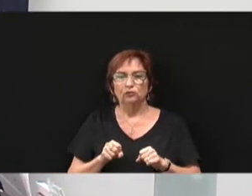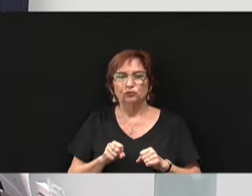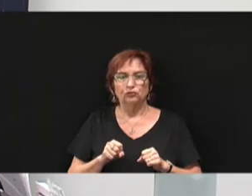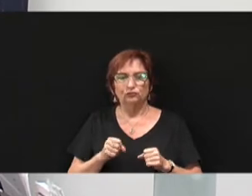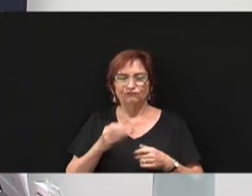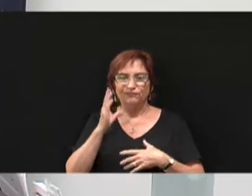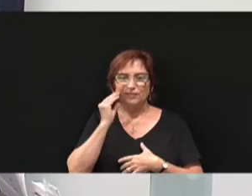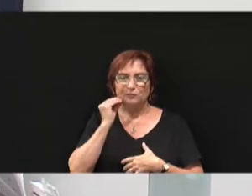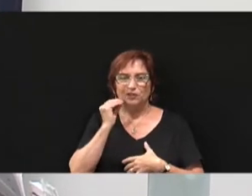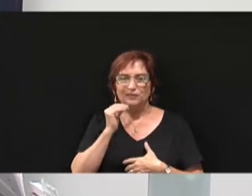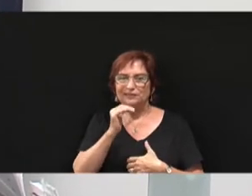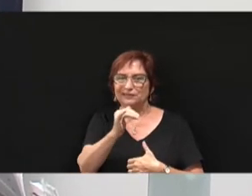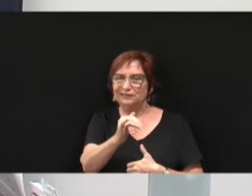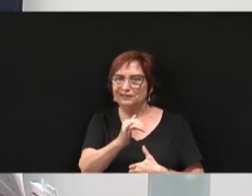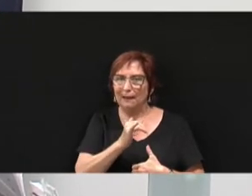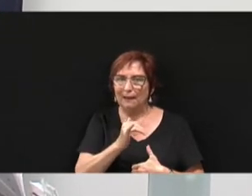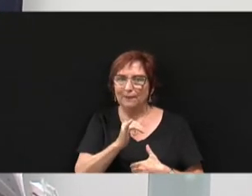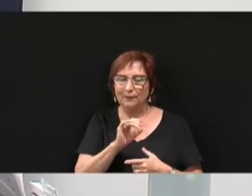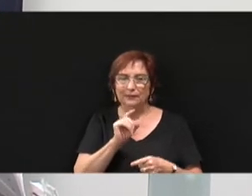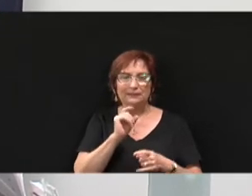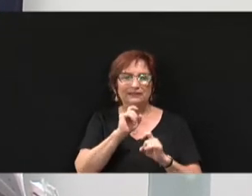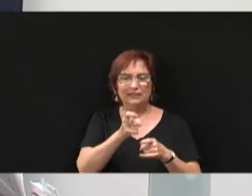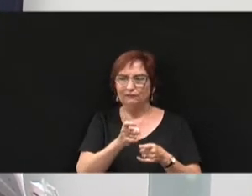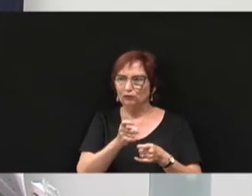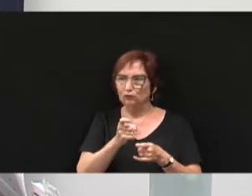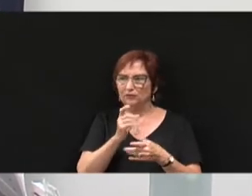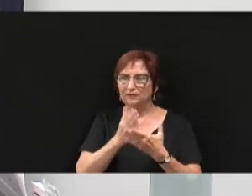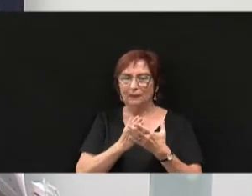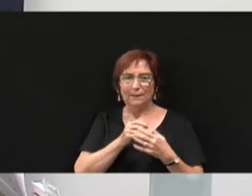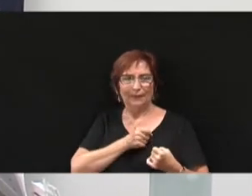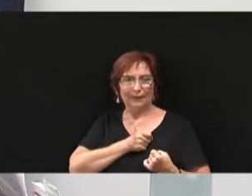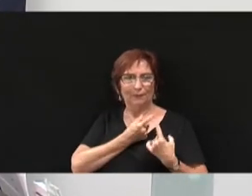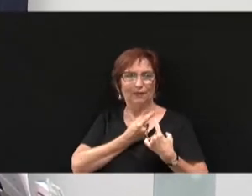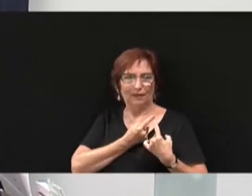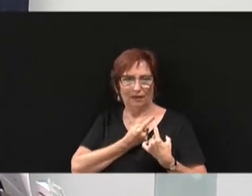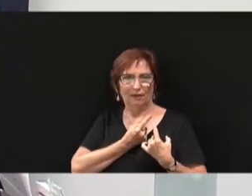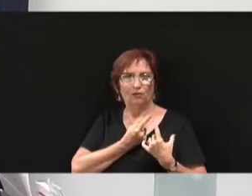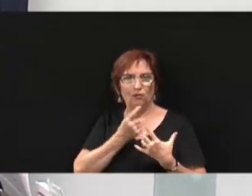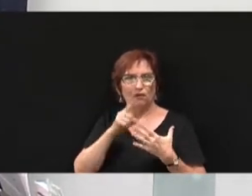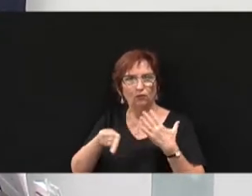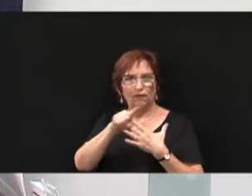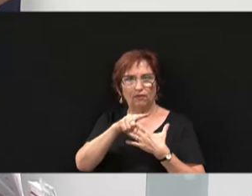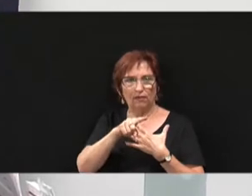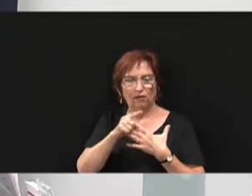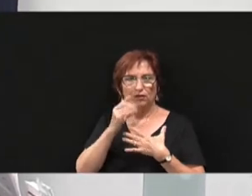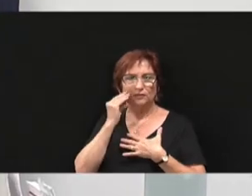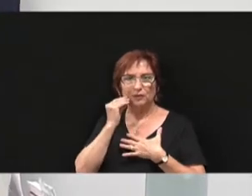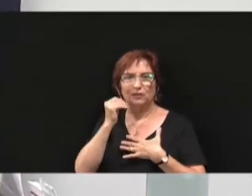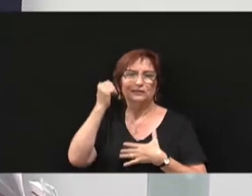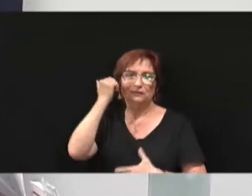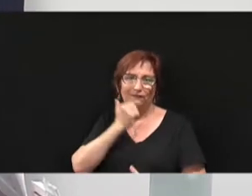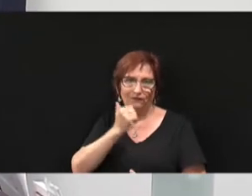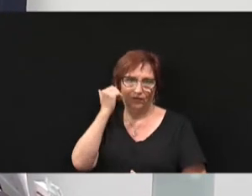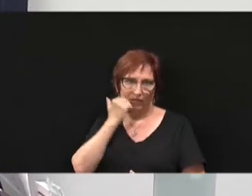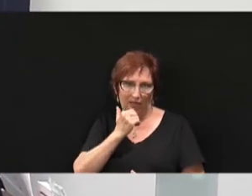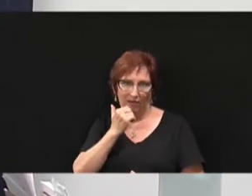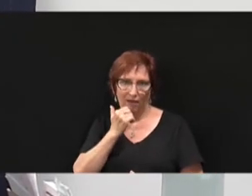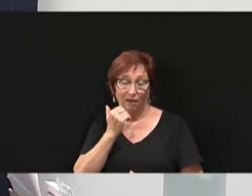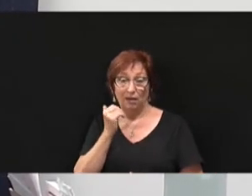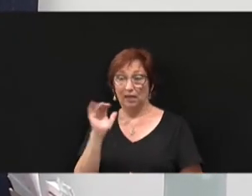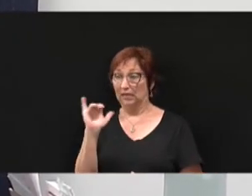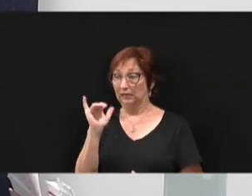footsteps and give you some empathy for what they're dealing with every single day. And here we all are as